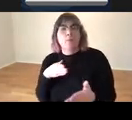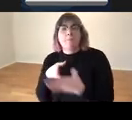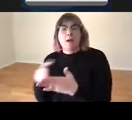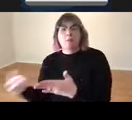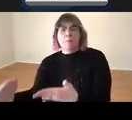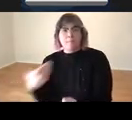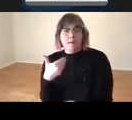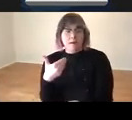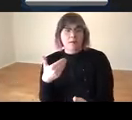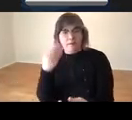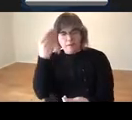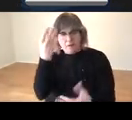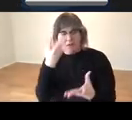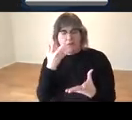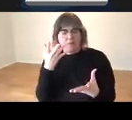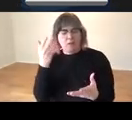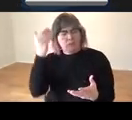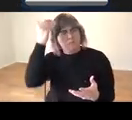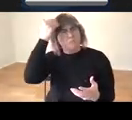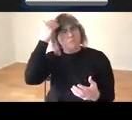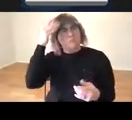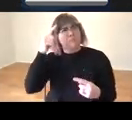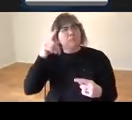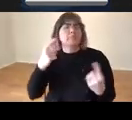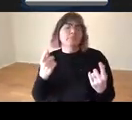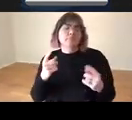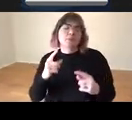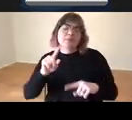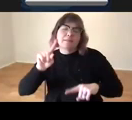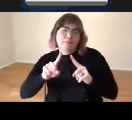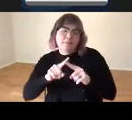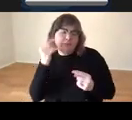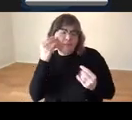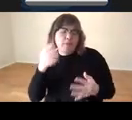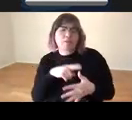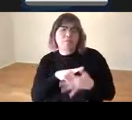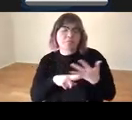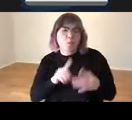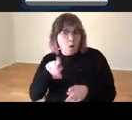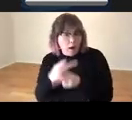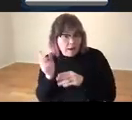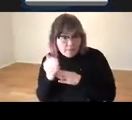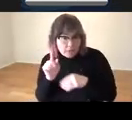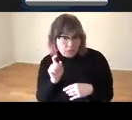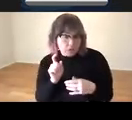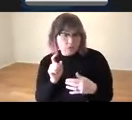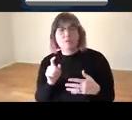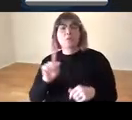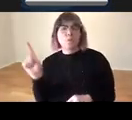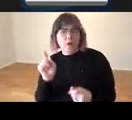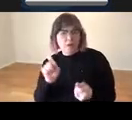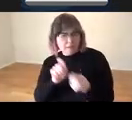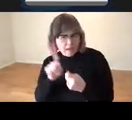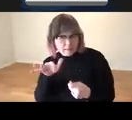back, that information can give them a suite of information, such as, you know, what type of fish it is, where it is in the